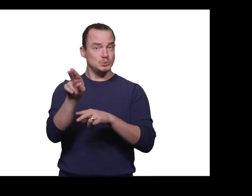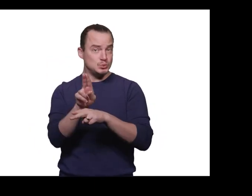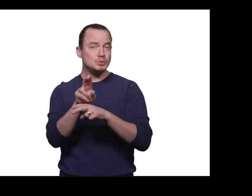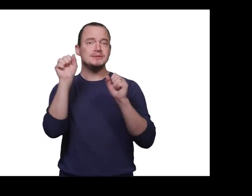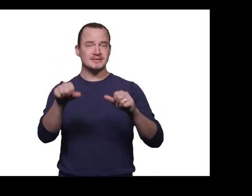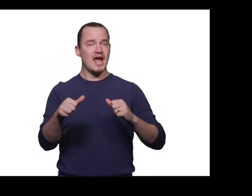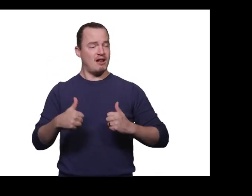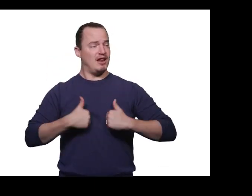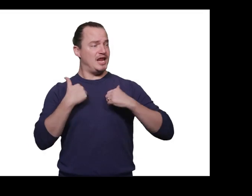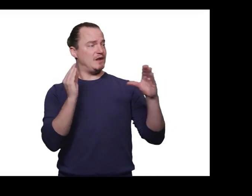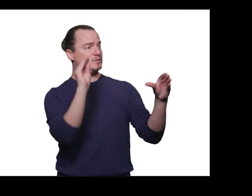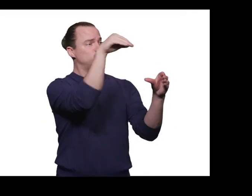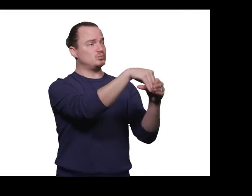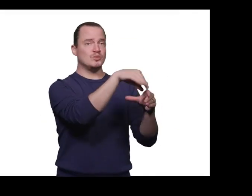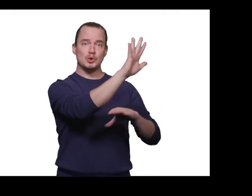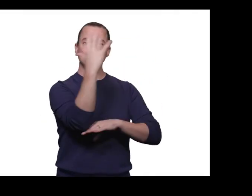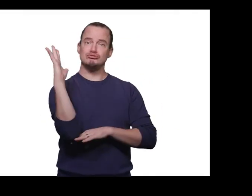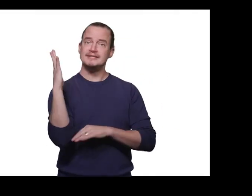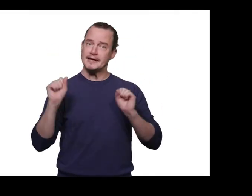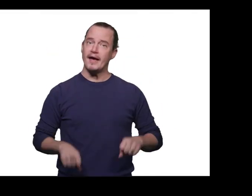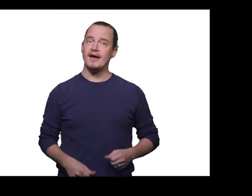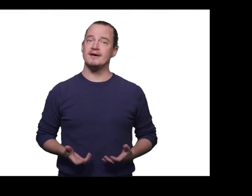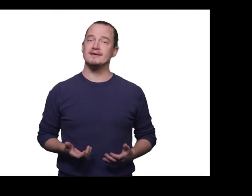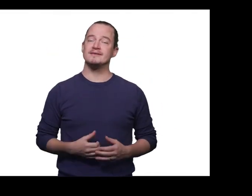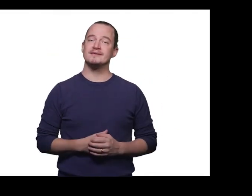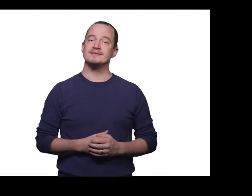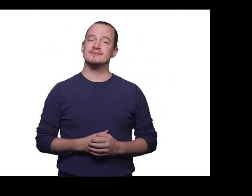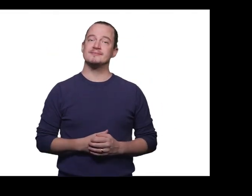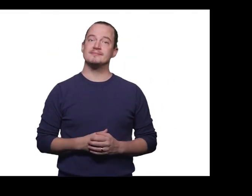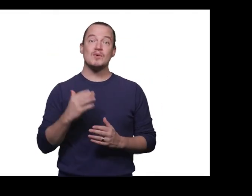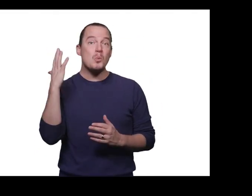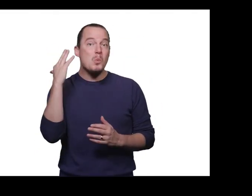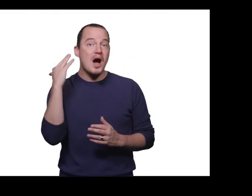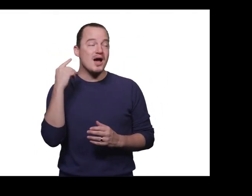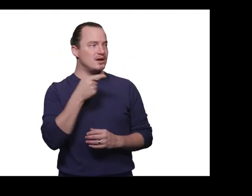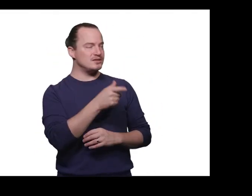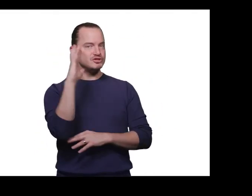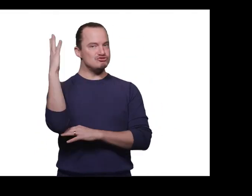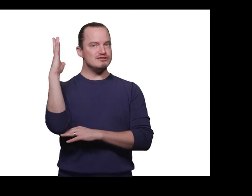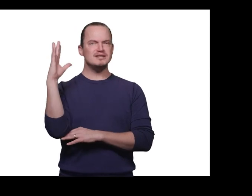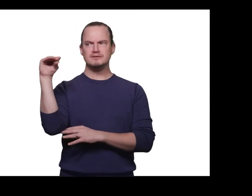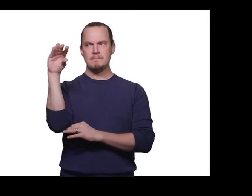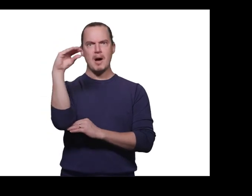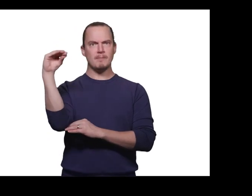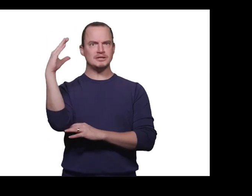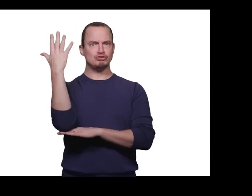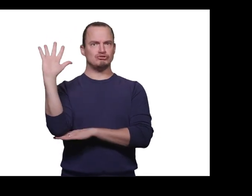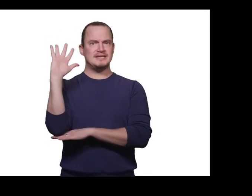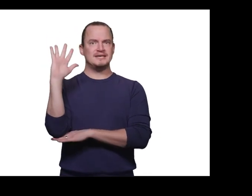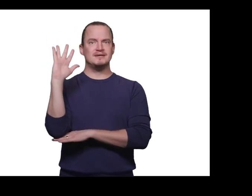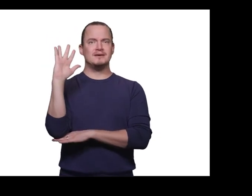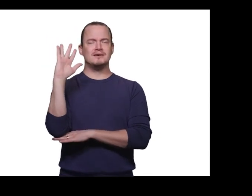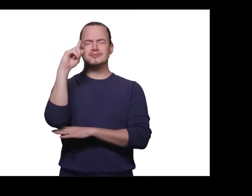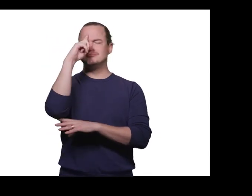the characters in your classroom. Because this is a puppet tree, you can really